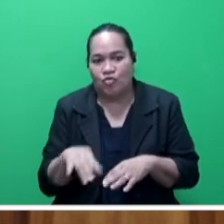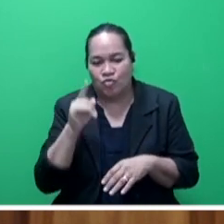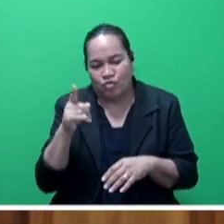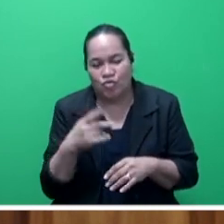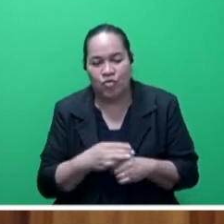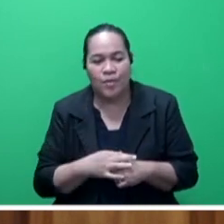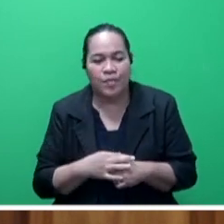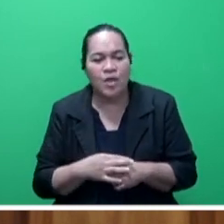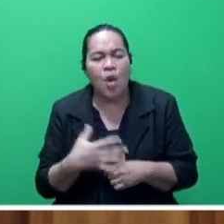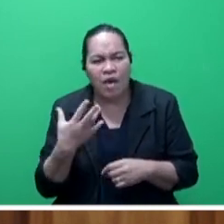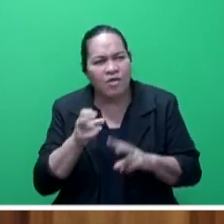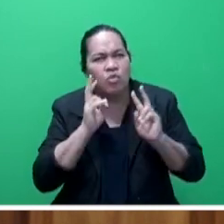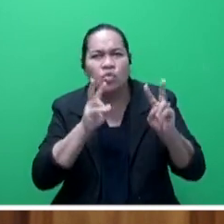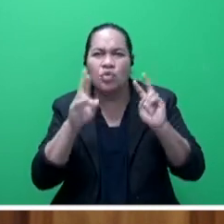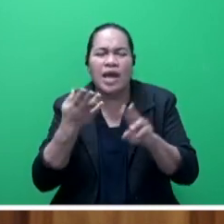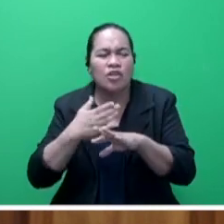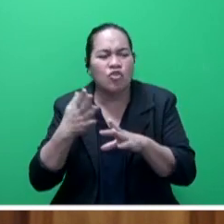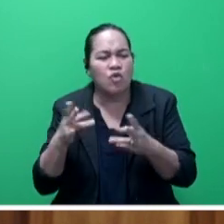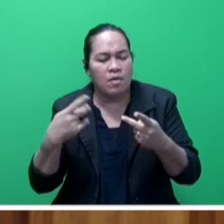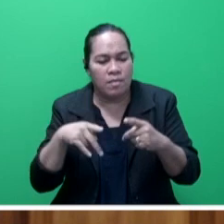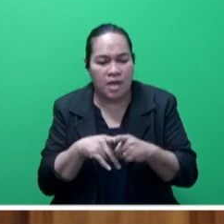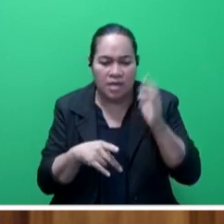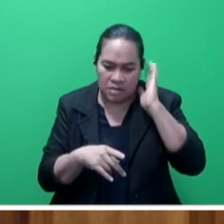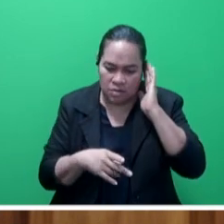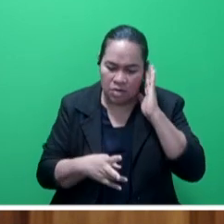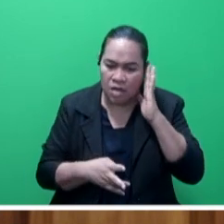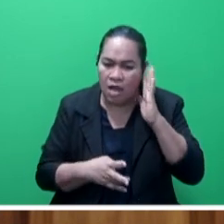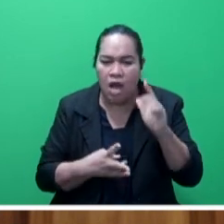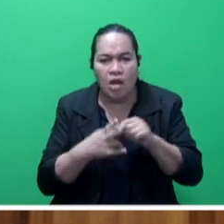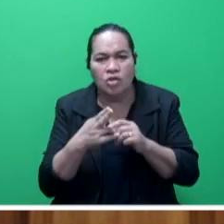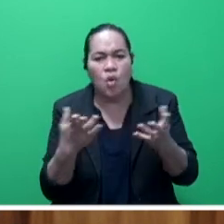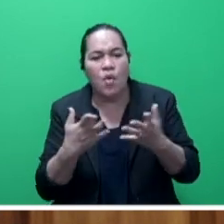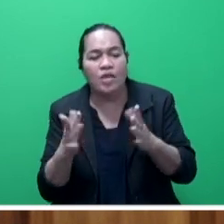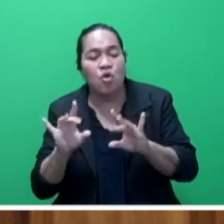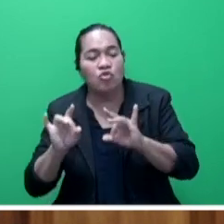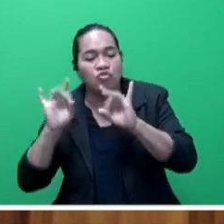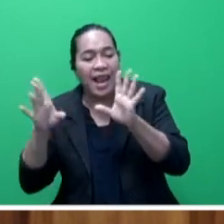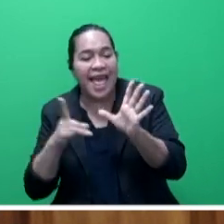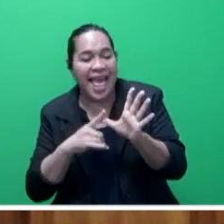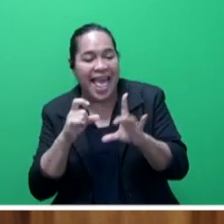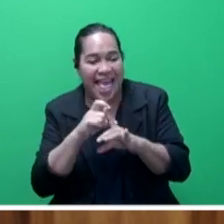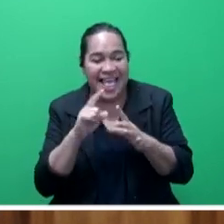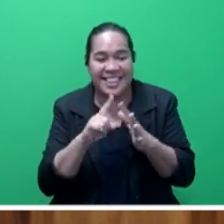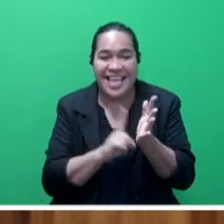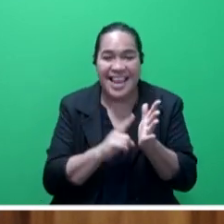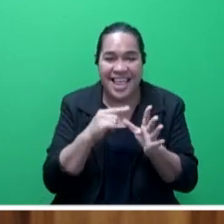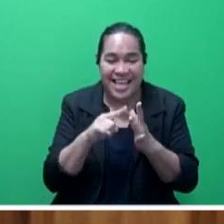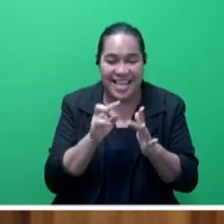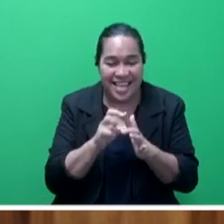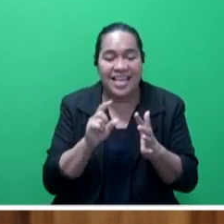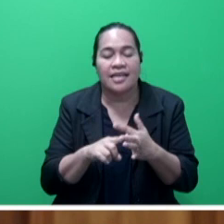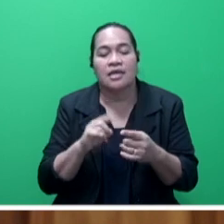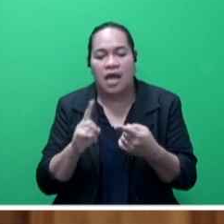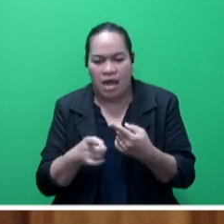looking at new markets, Honourable Speaker, sir. Having launched a direct route to Adelaide in July, Fiji Air will